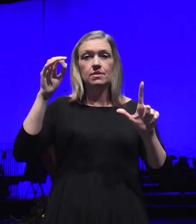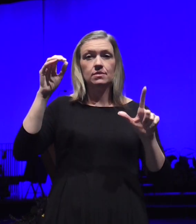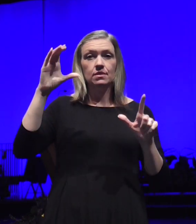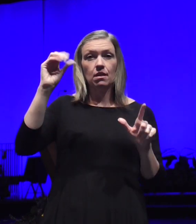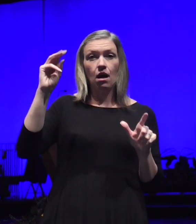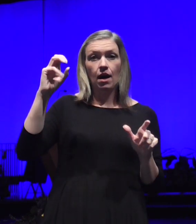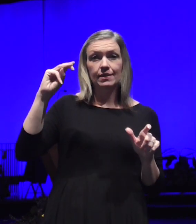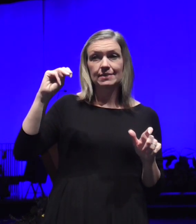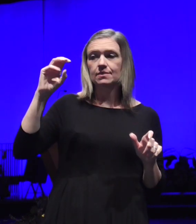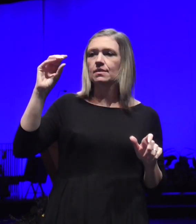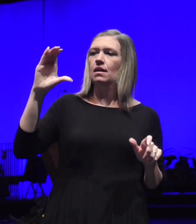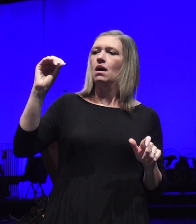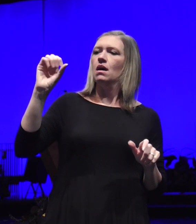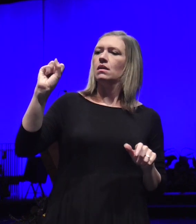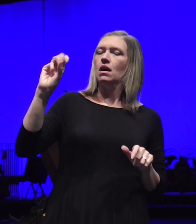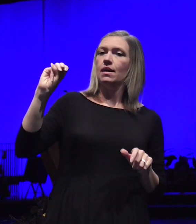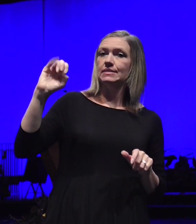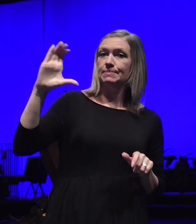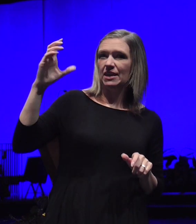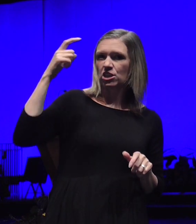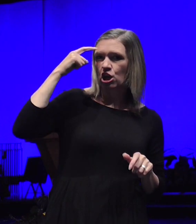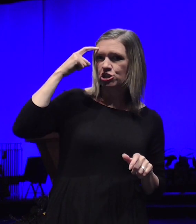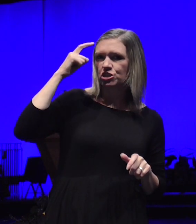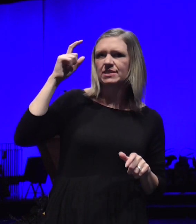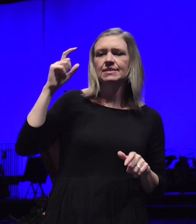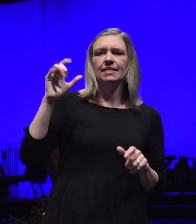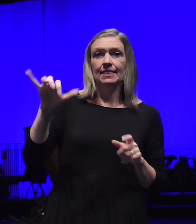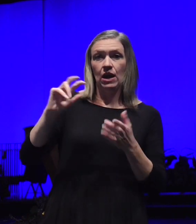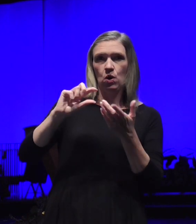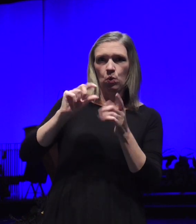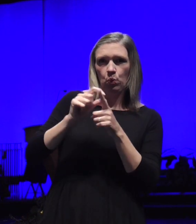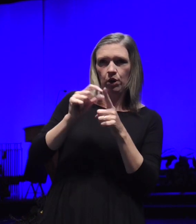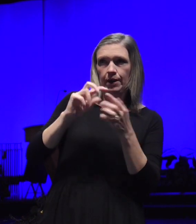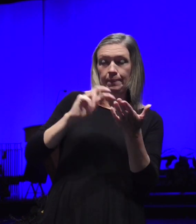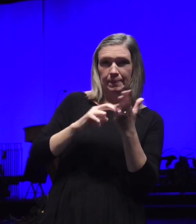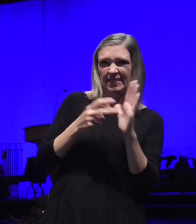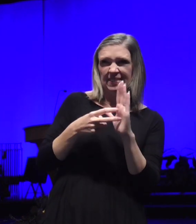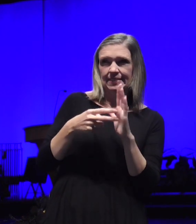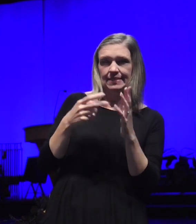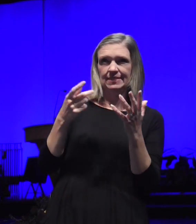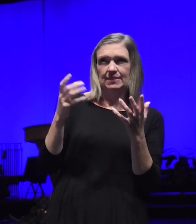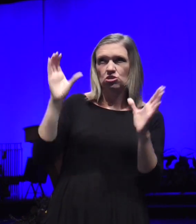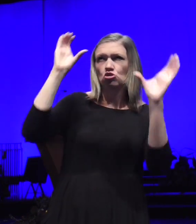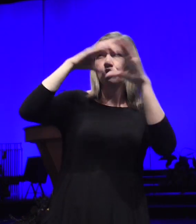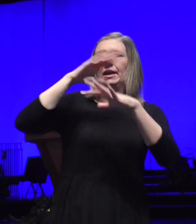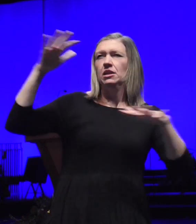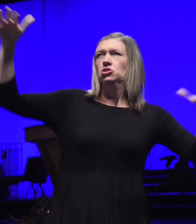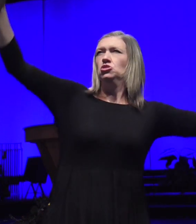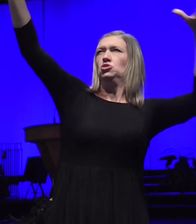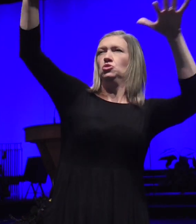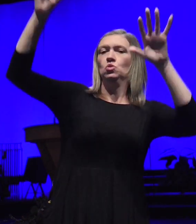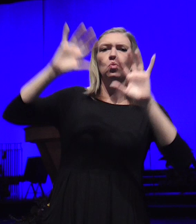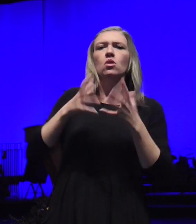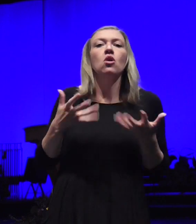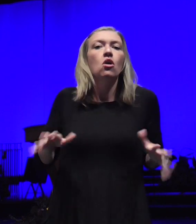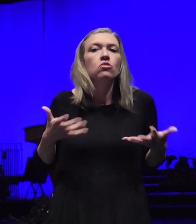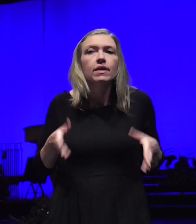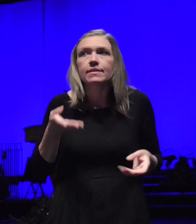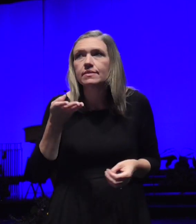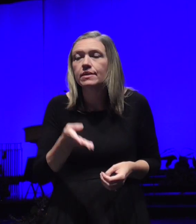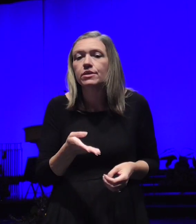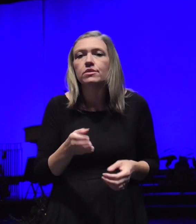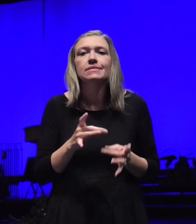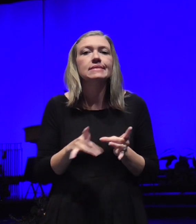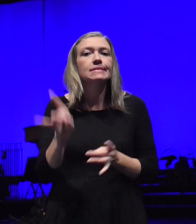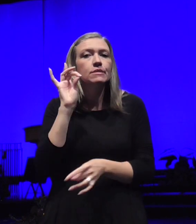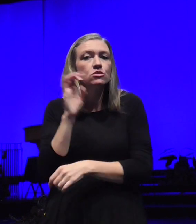is cosmic? Sounds like kind of a strange word, like, wow, will I ever get to that cosmic place? We're there already, because it is spiritual